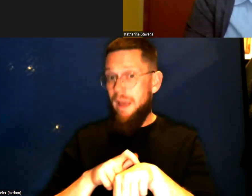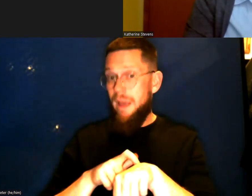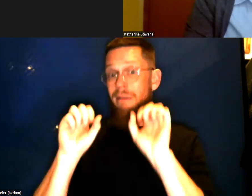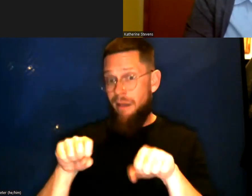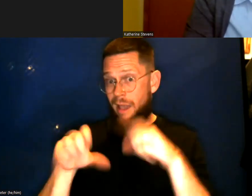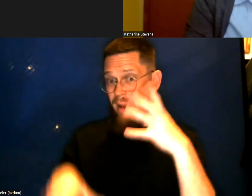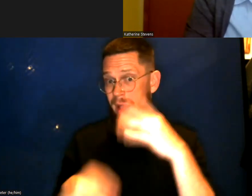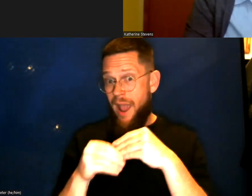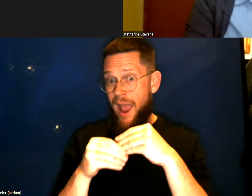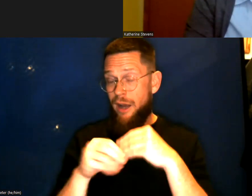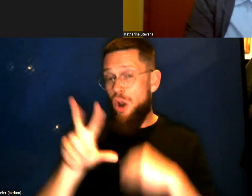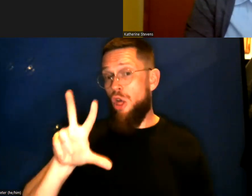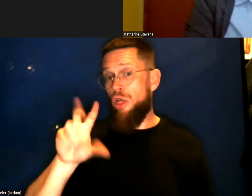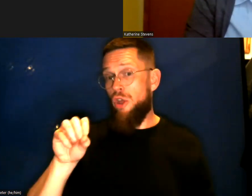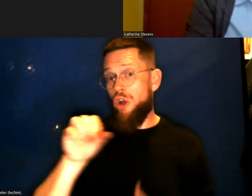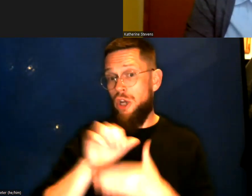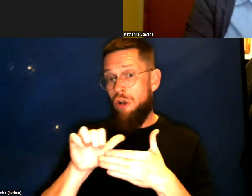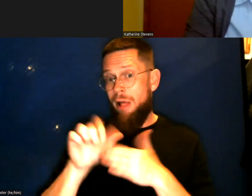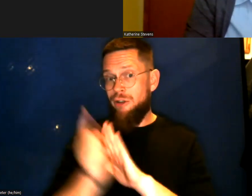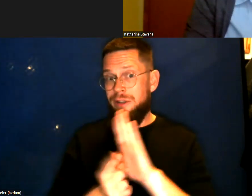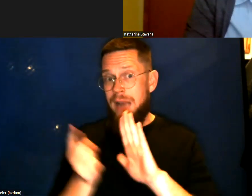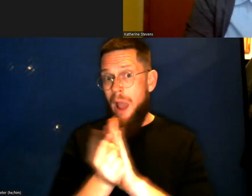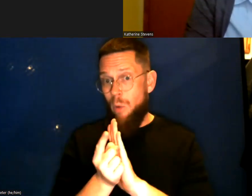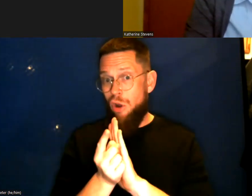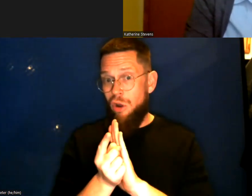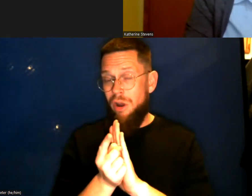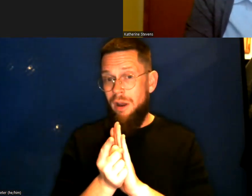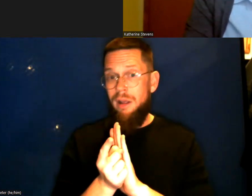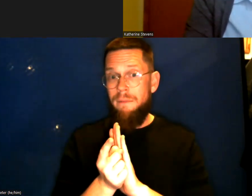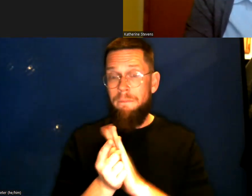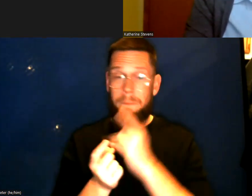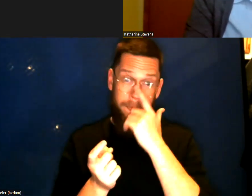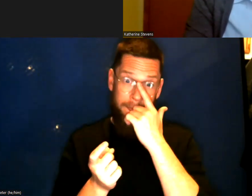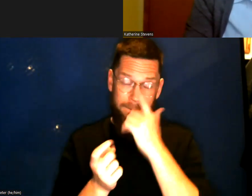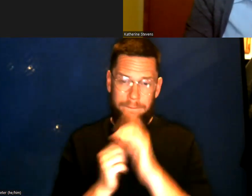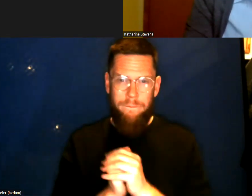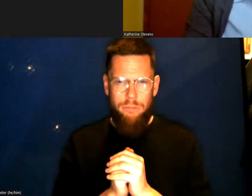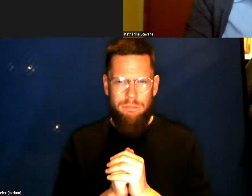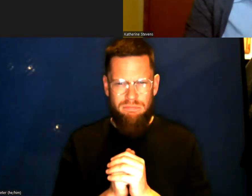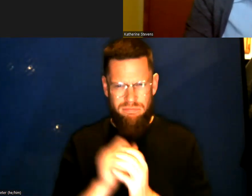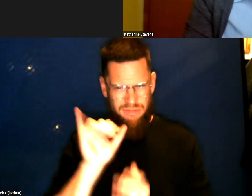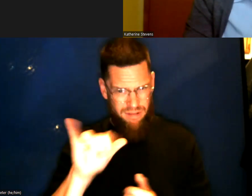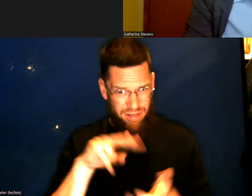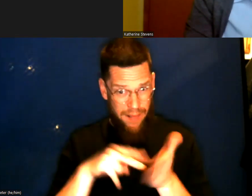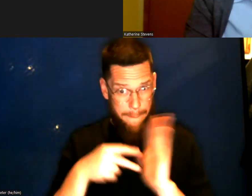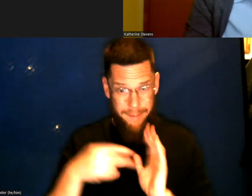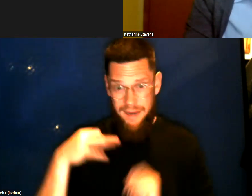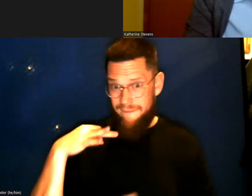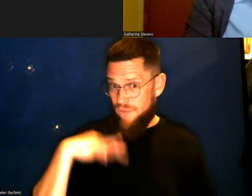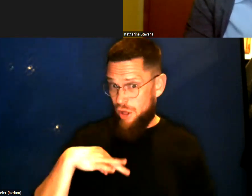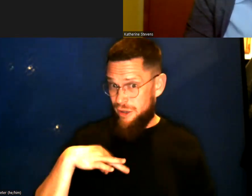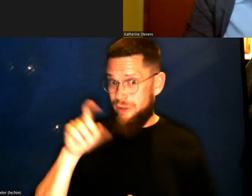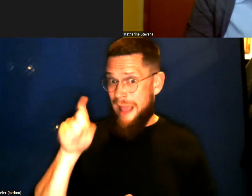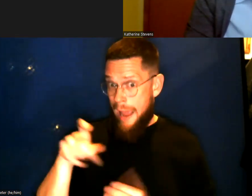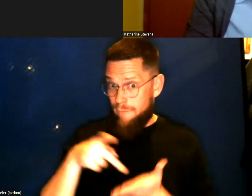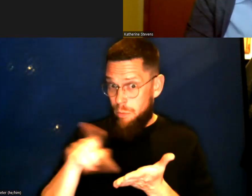at $30 an hour. Mm-hmm. Does that mean the volunteers have to be paid that,